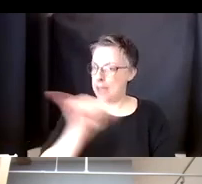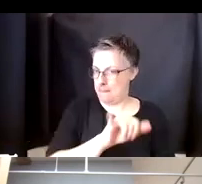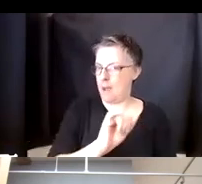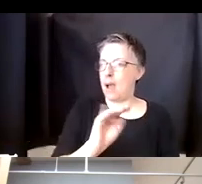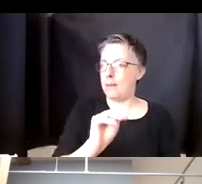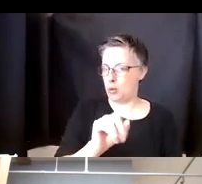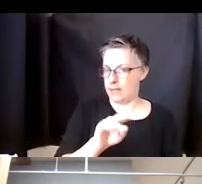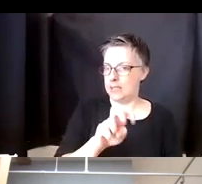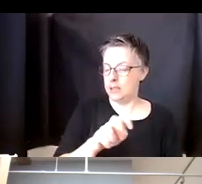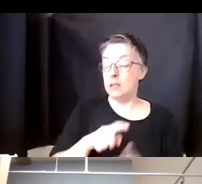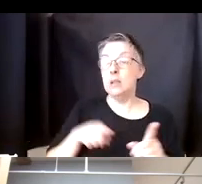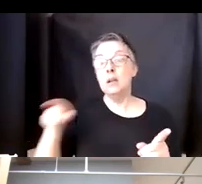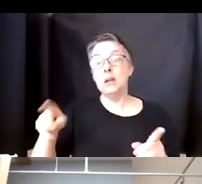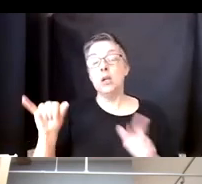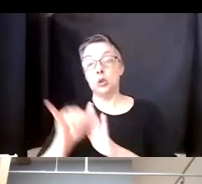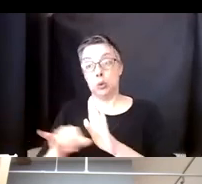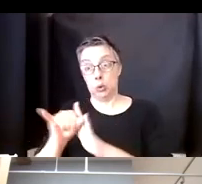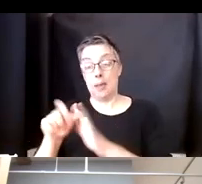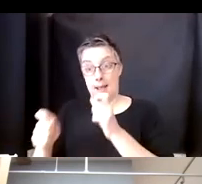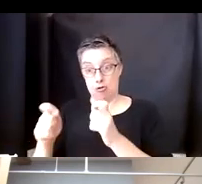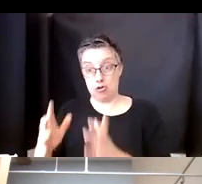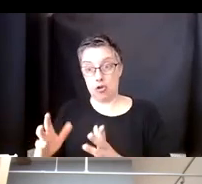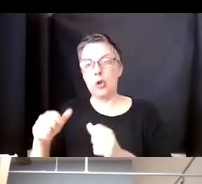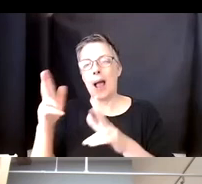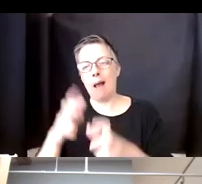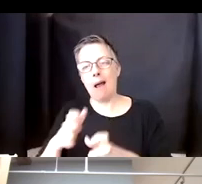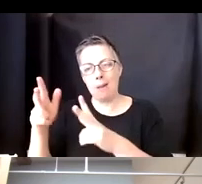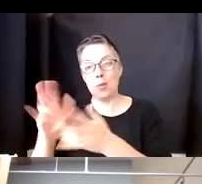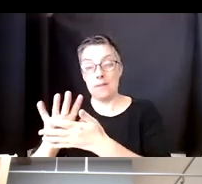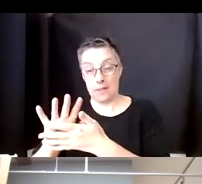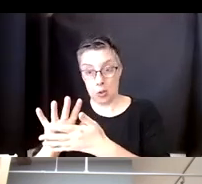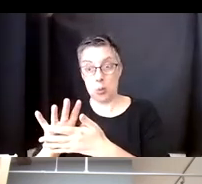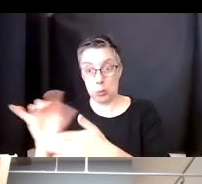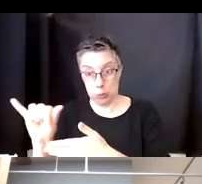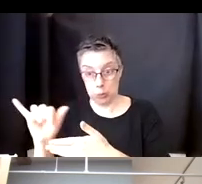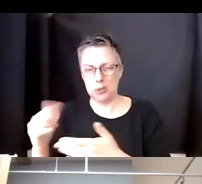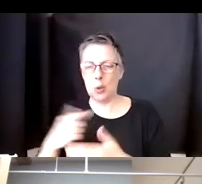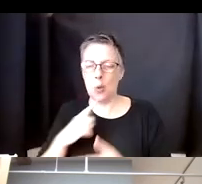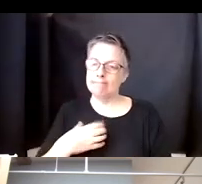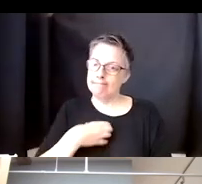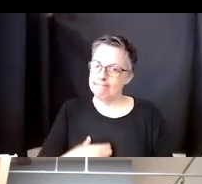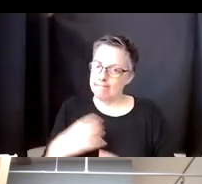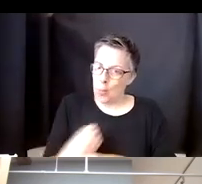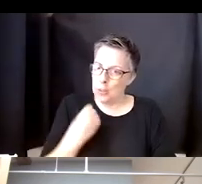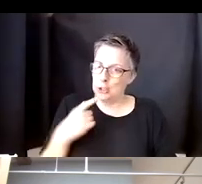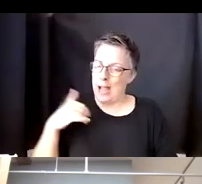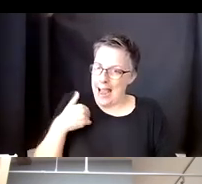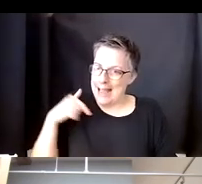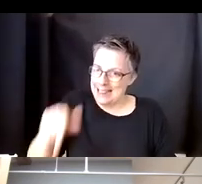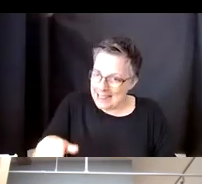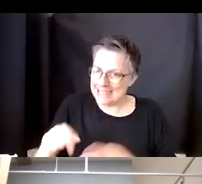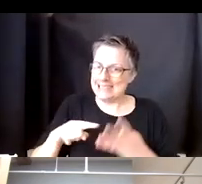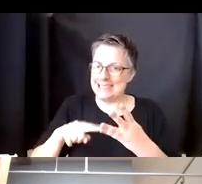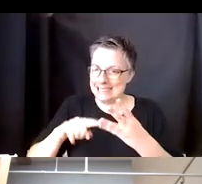but YouTube editor, you can also upload your video. So I almost wish I had this session first.